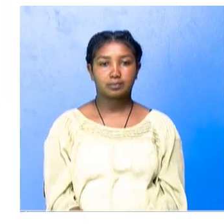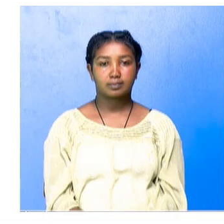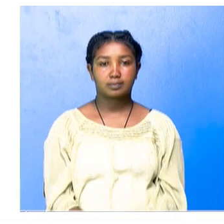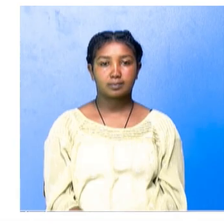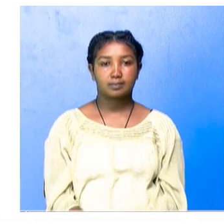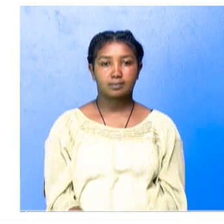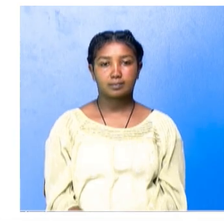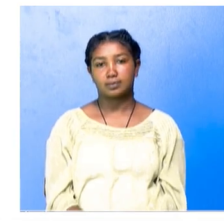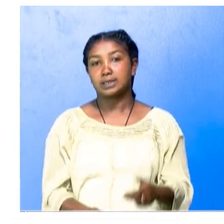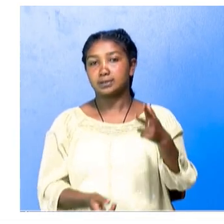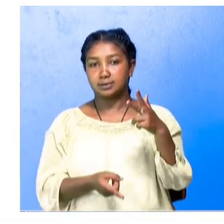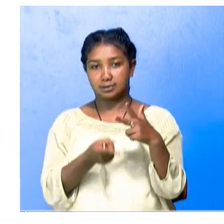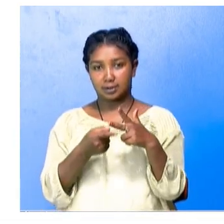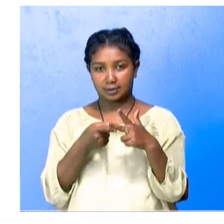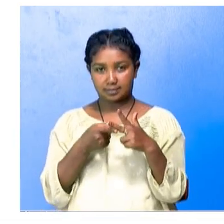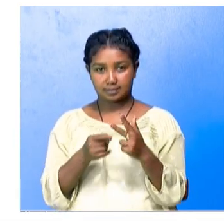3.